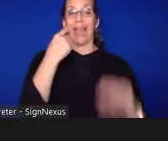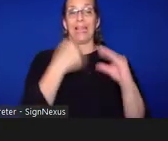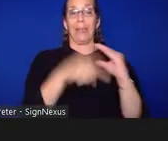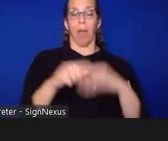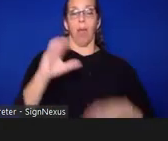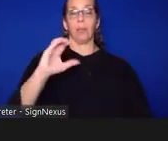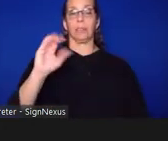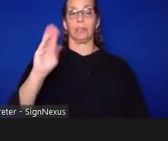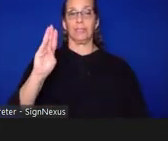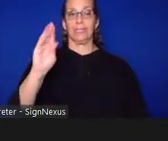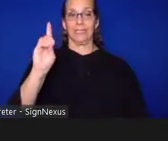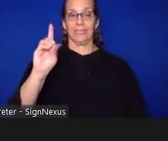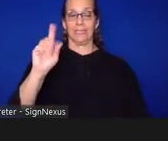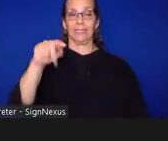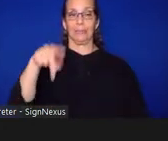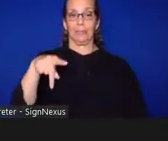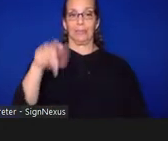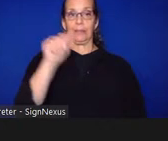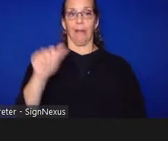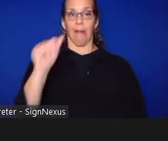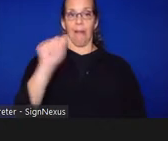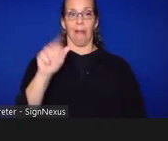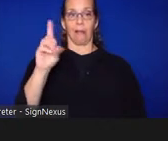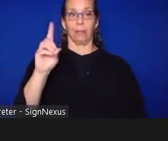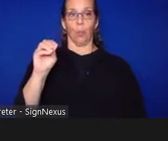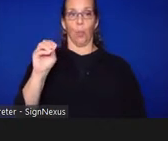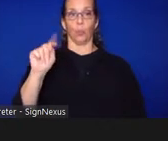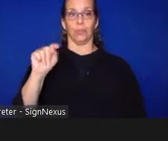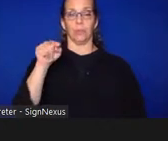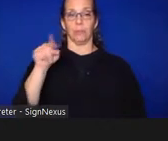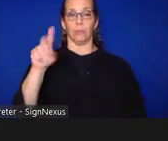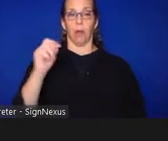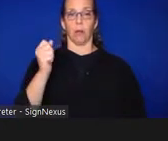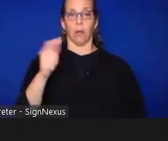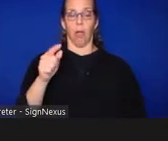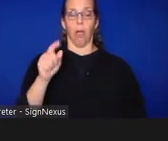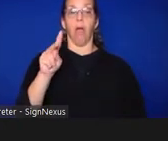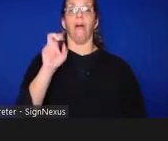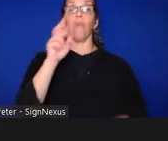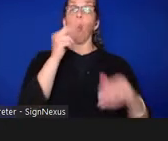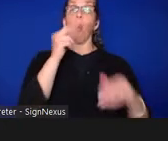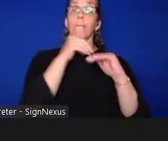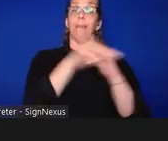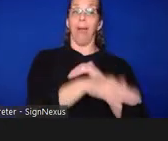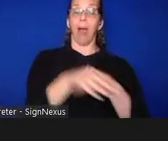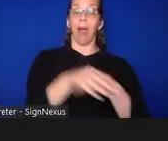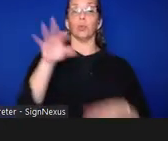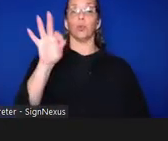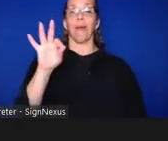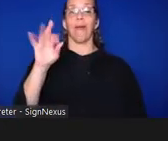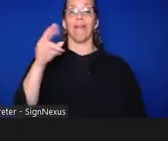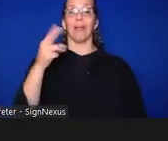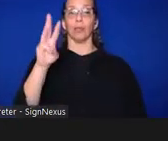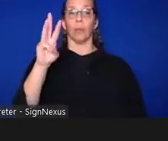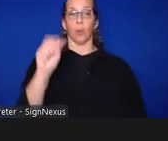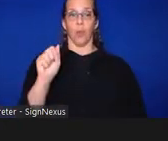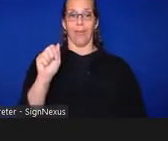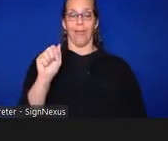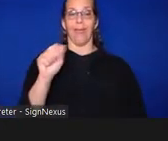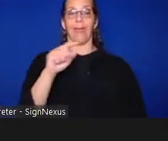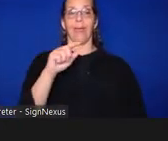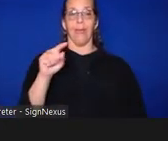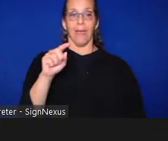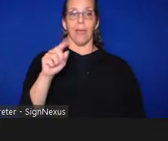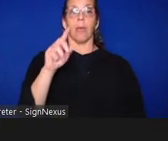dot.gov or VIA mail to fhwa New York division Ray cbdtp